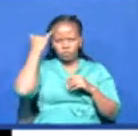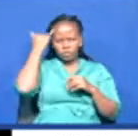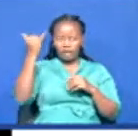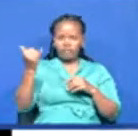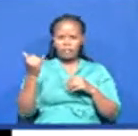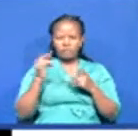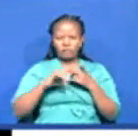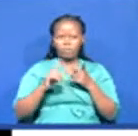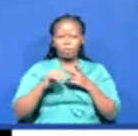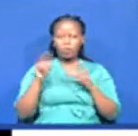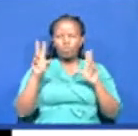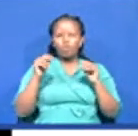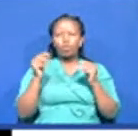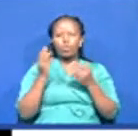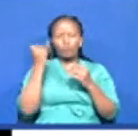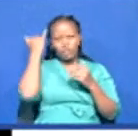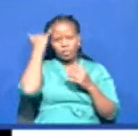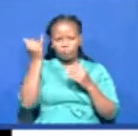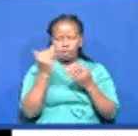No innovative tools against